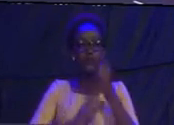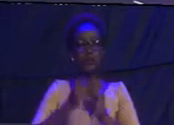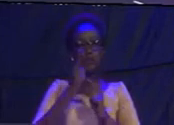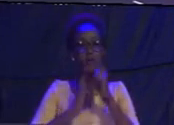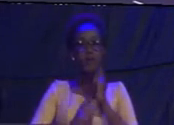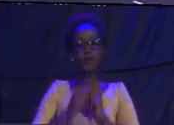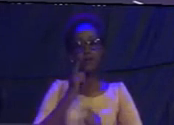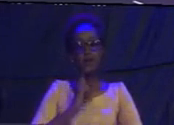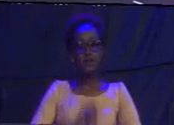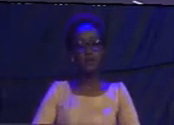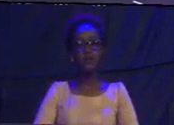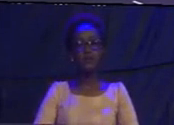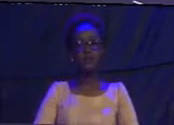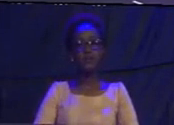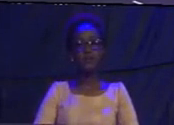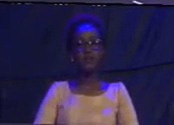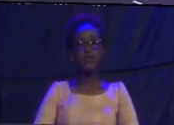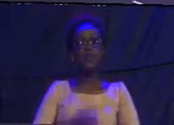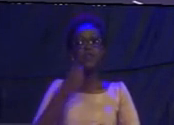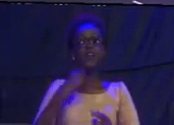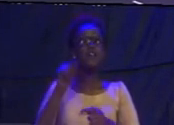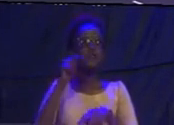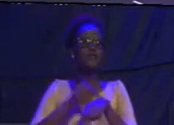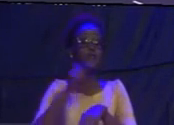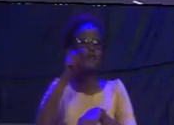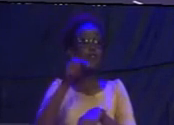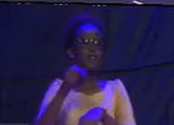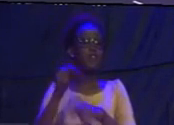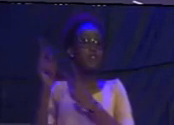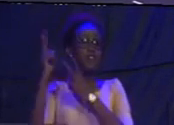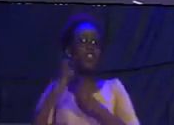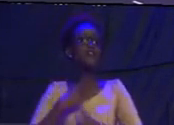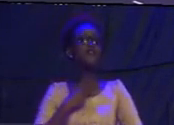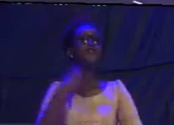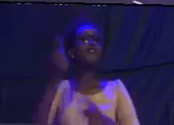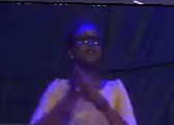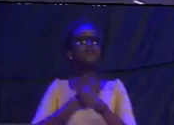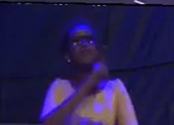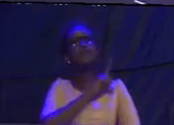and he was crying. Then the voice of the Lord came to him